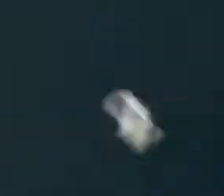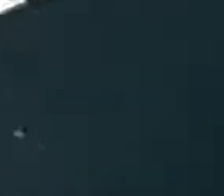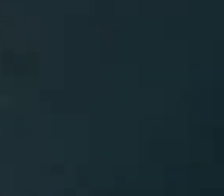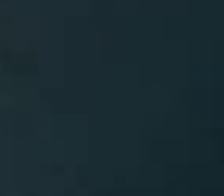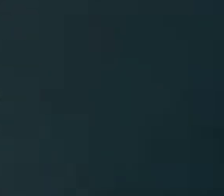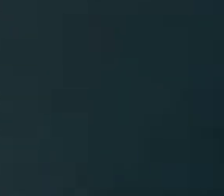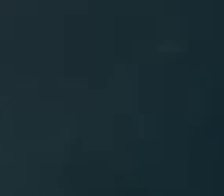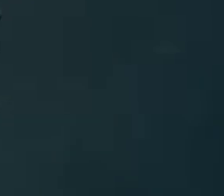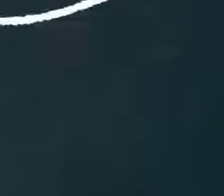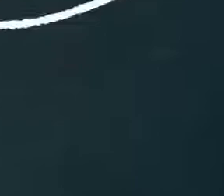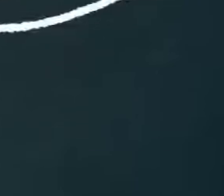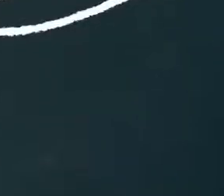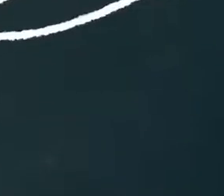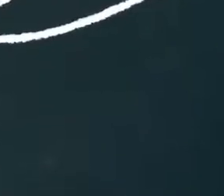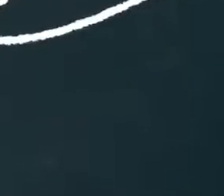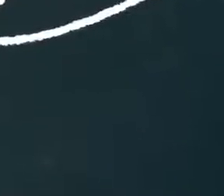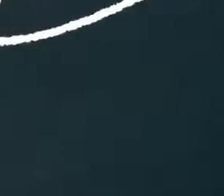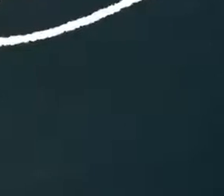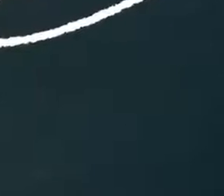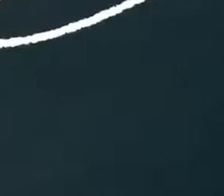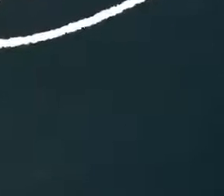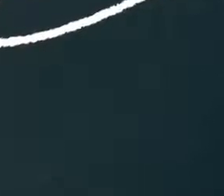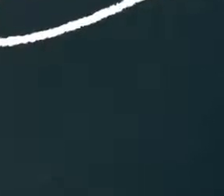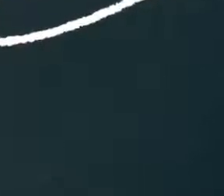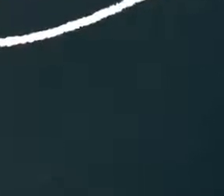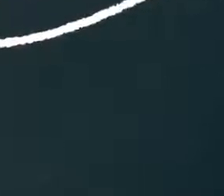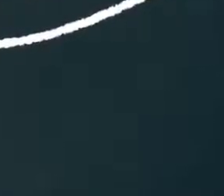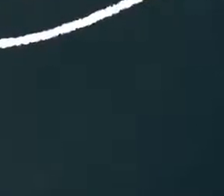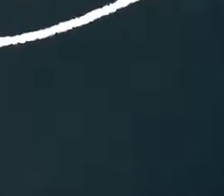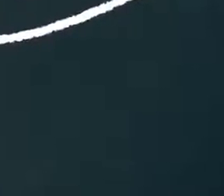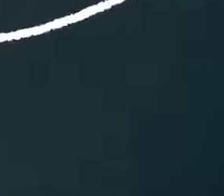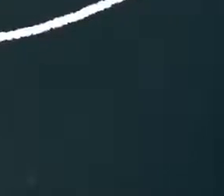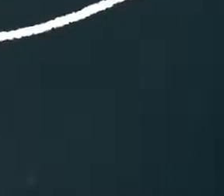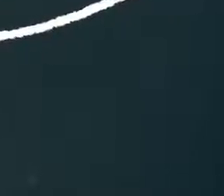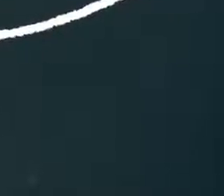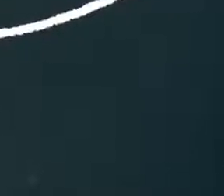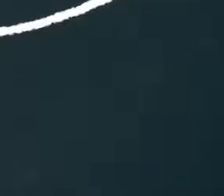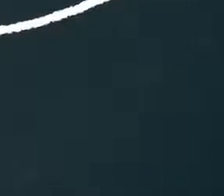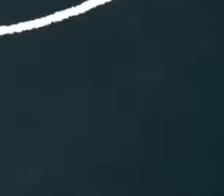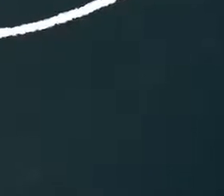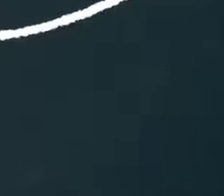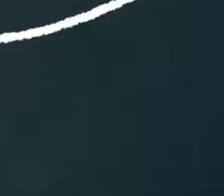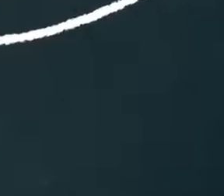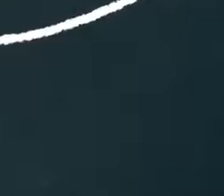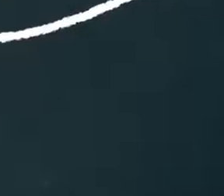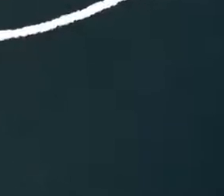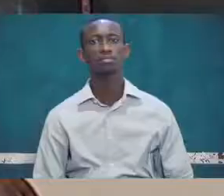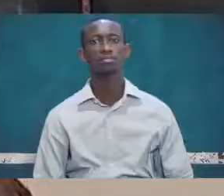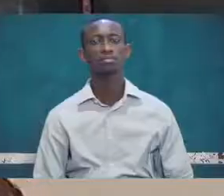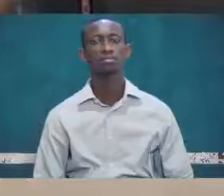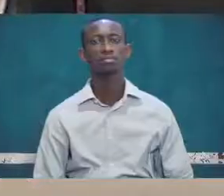Welcome to Study Time, a televised home learning program produced by Rwanda Education